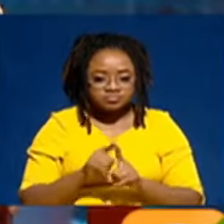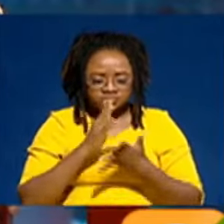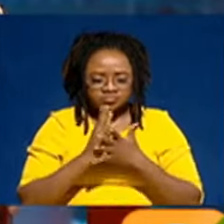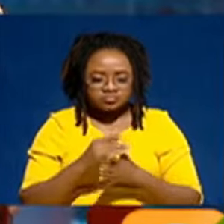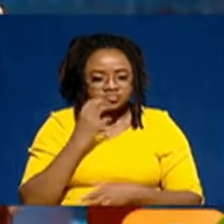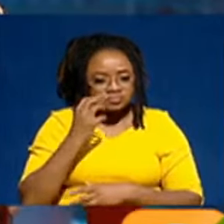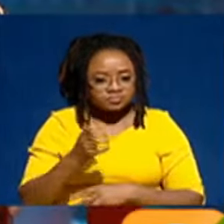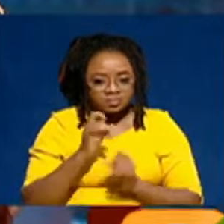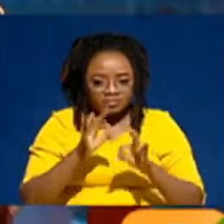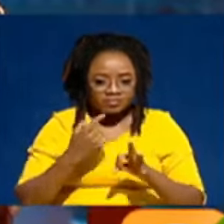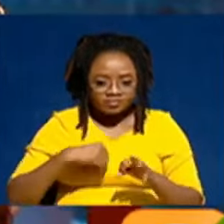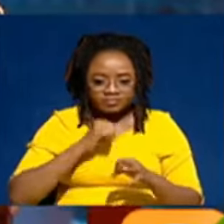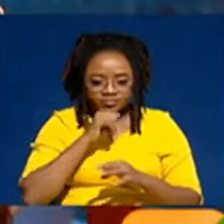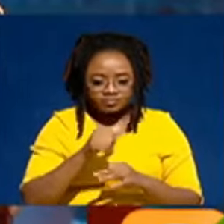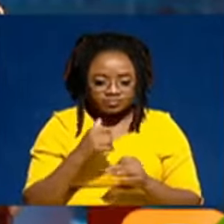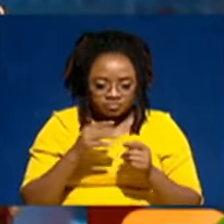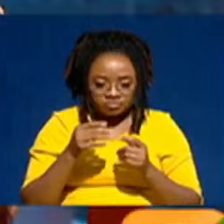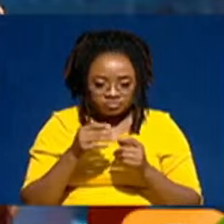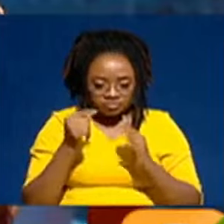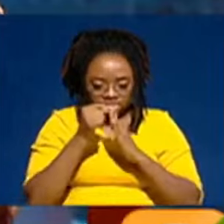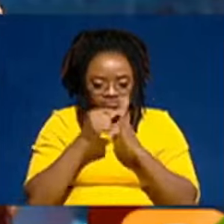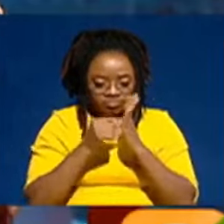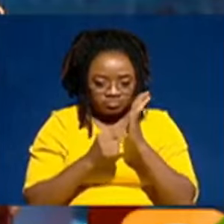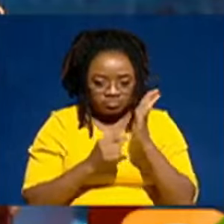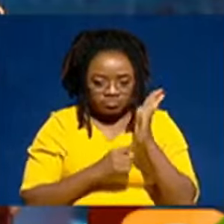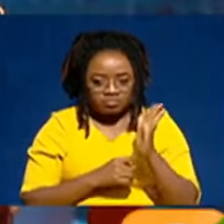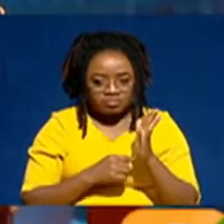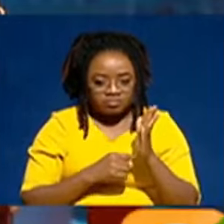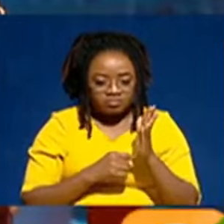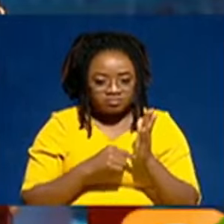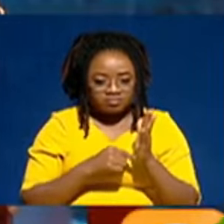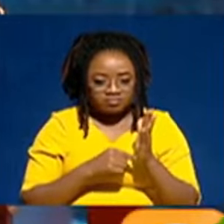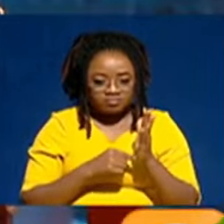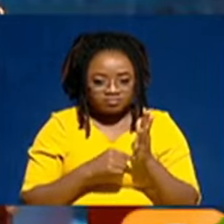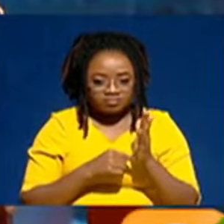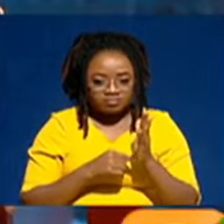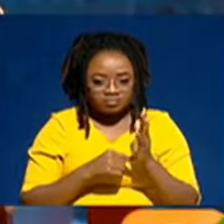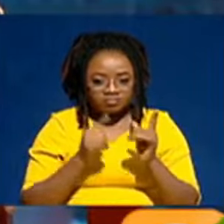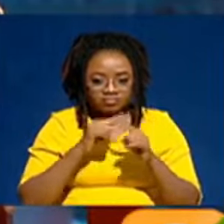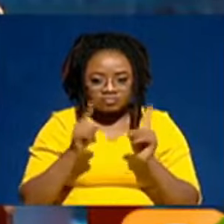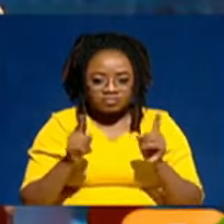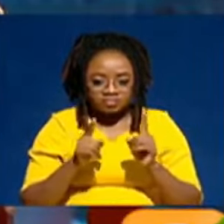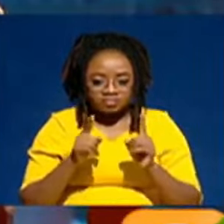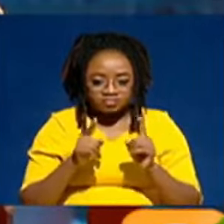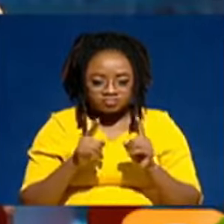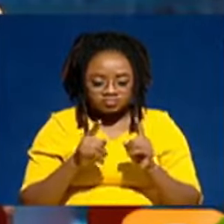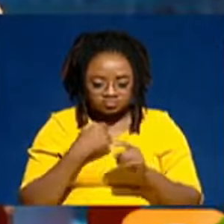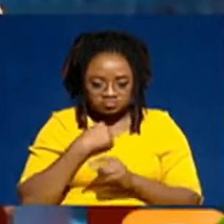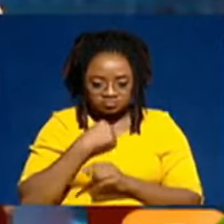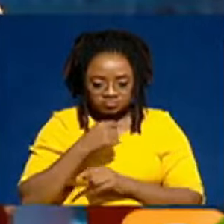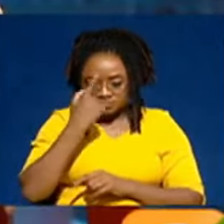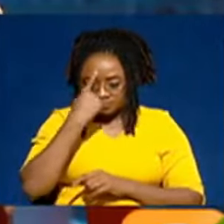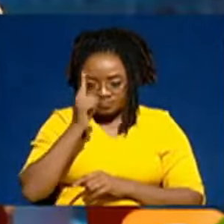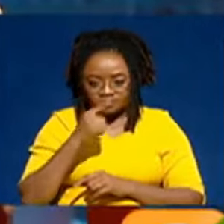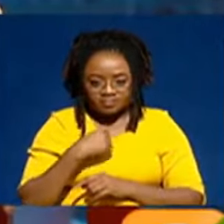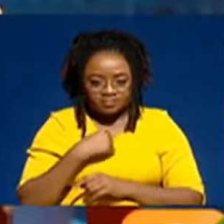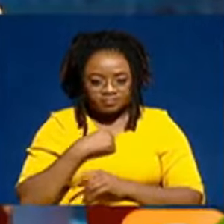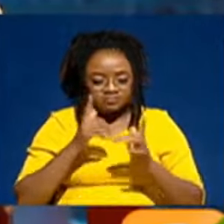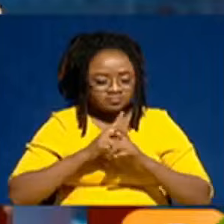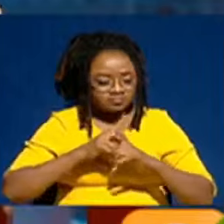meet the basic objectives of Habitat. But I think the biggest problem